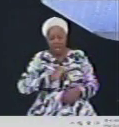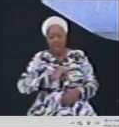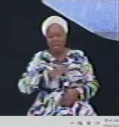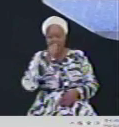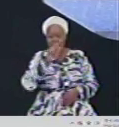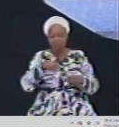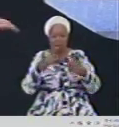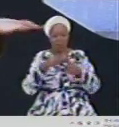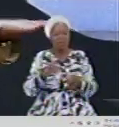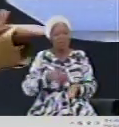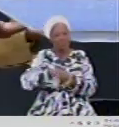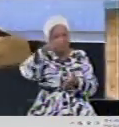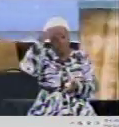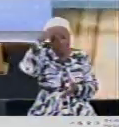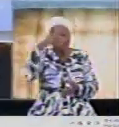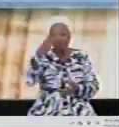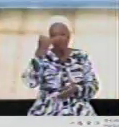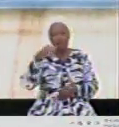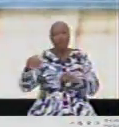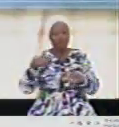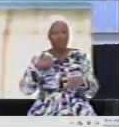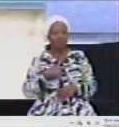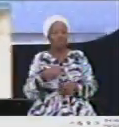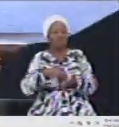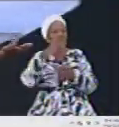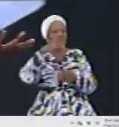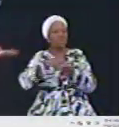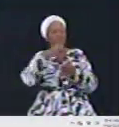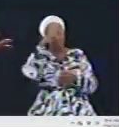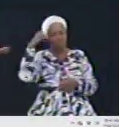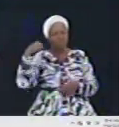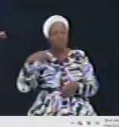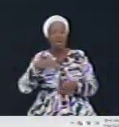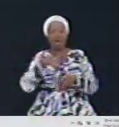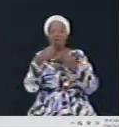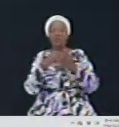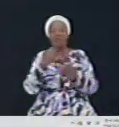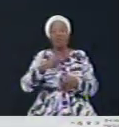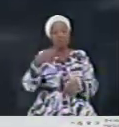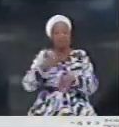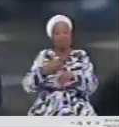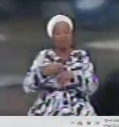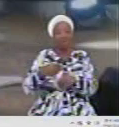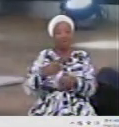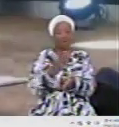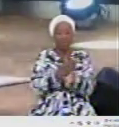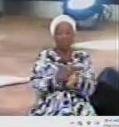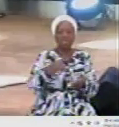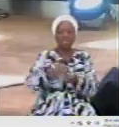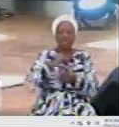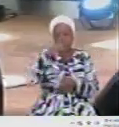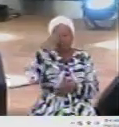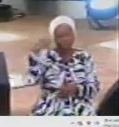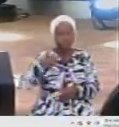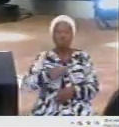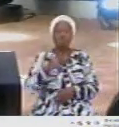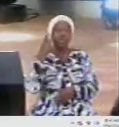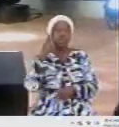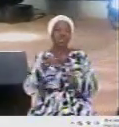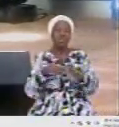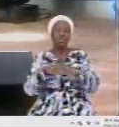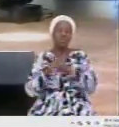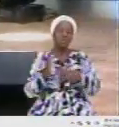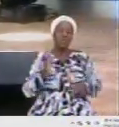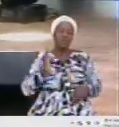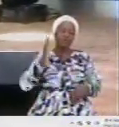to learn. Why did we learn? Because, you know, difficult subjects we had to learn, because we looked at the future.